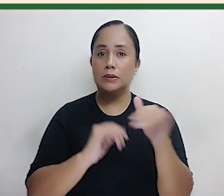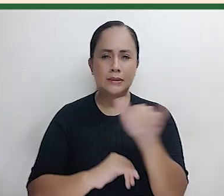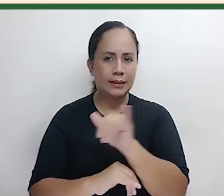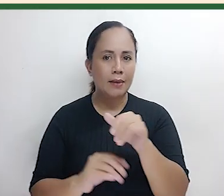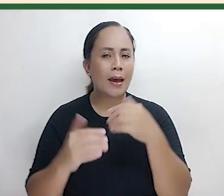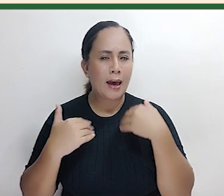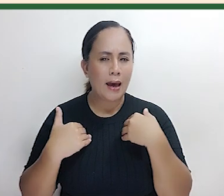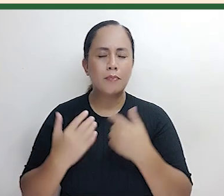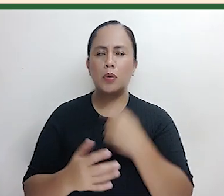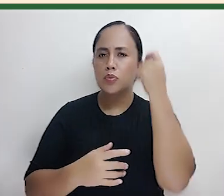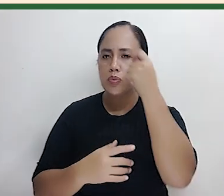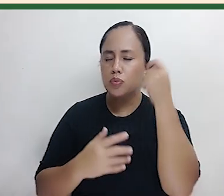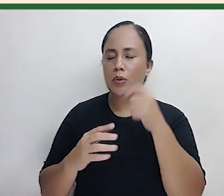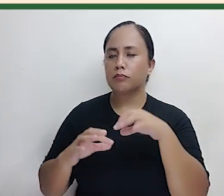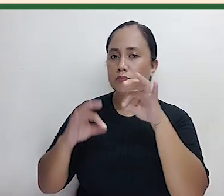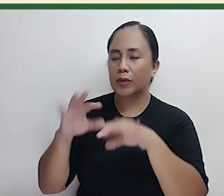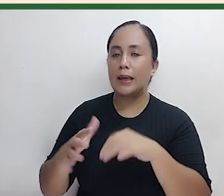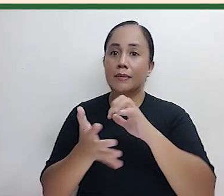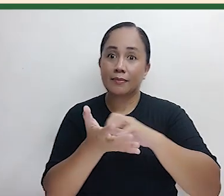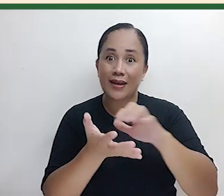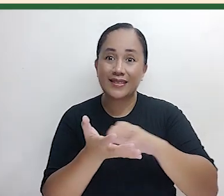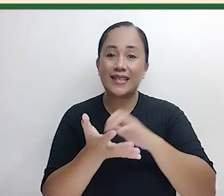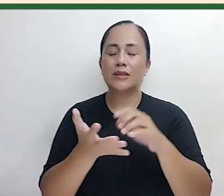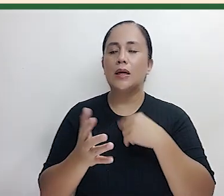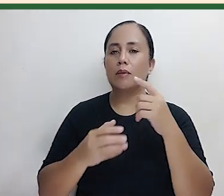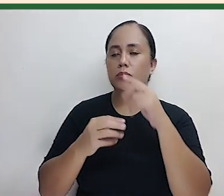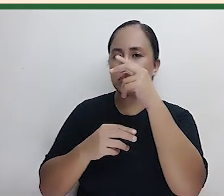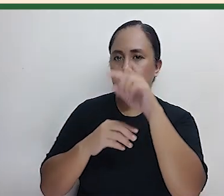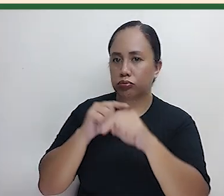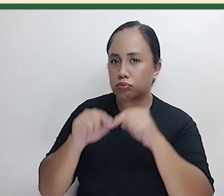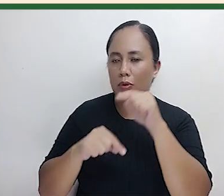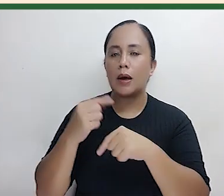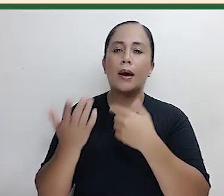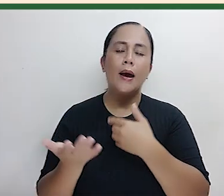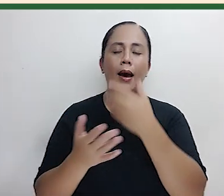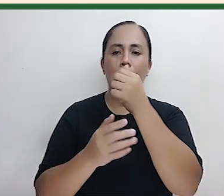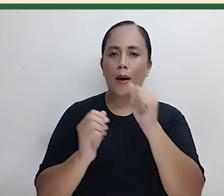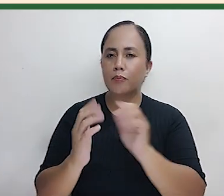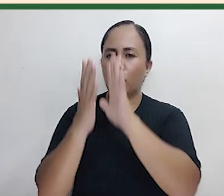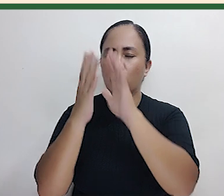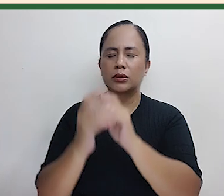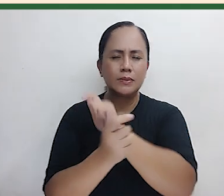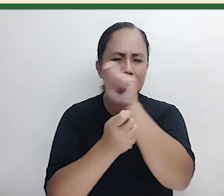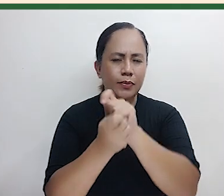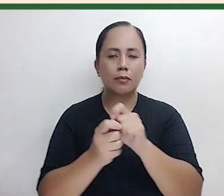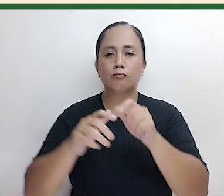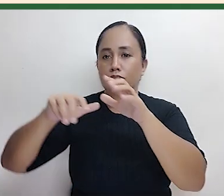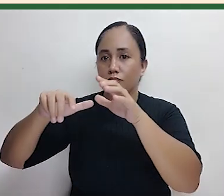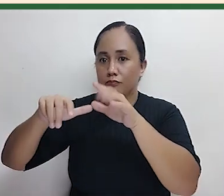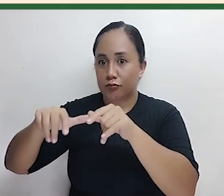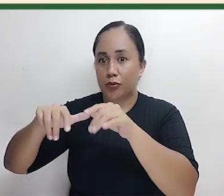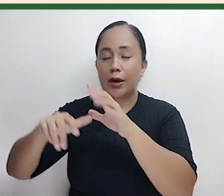The module also contains theoretical inputs and exercises on intersectional approach, particularly on